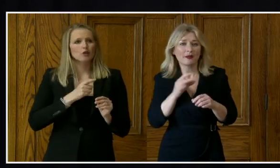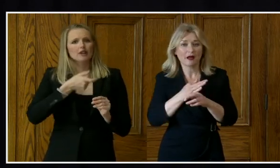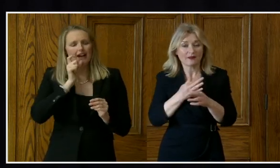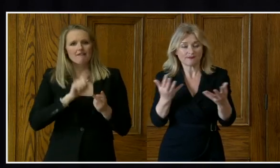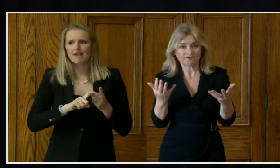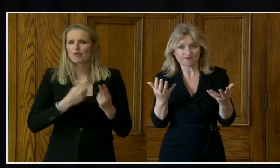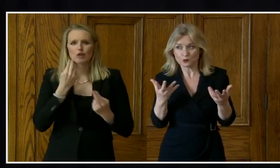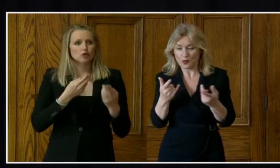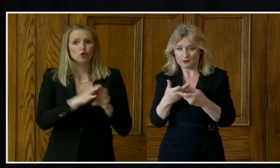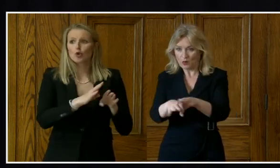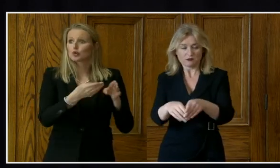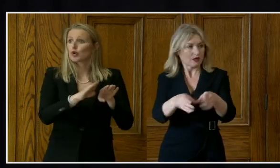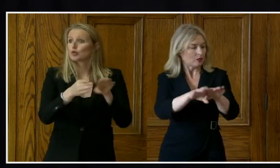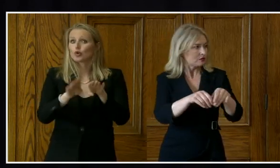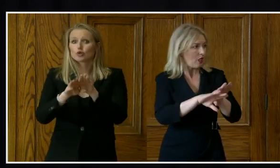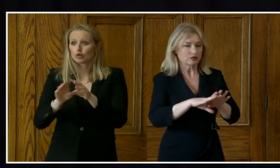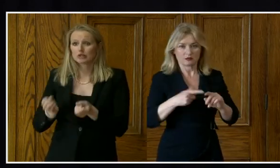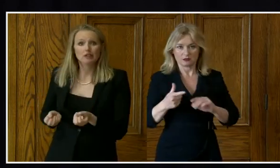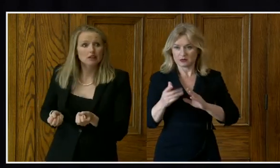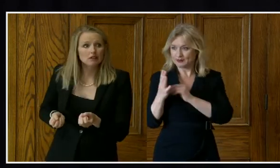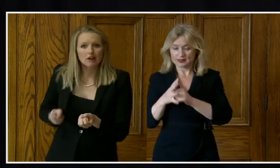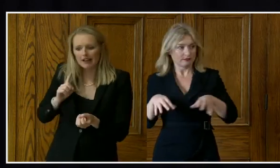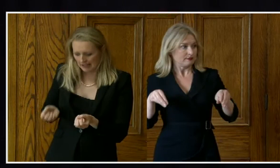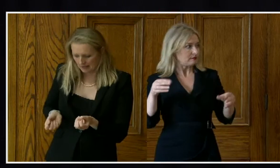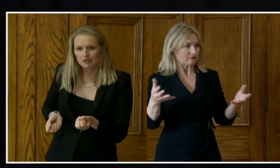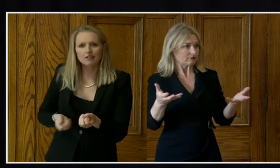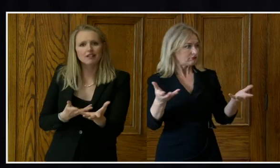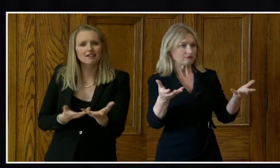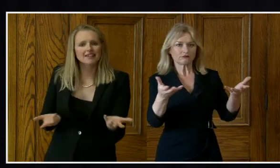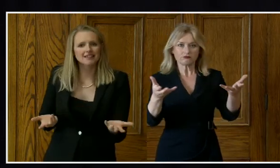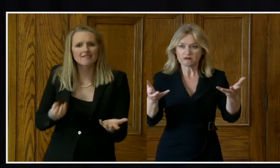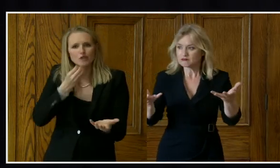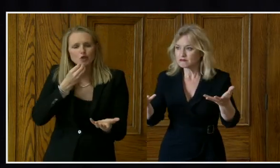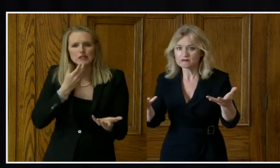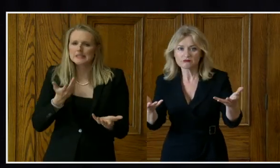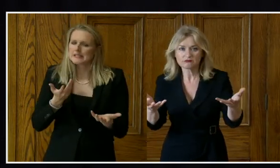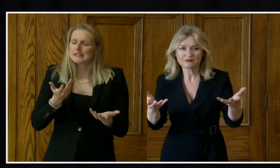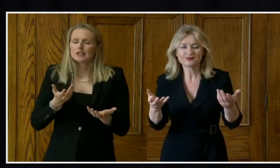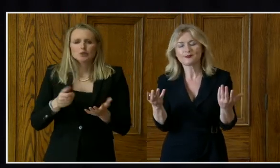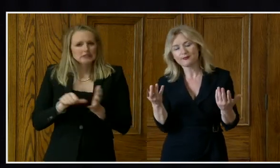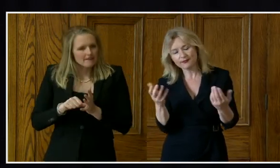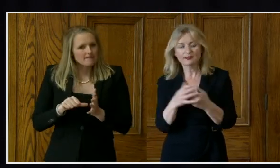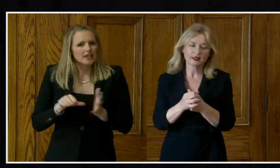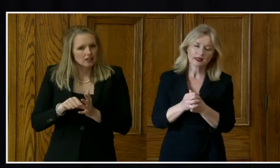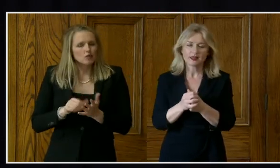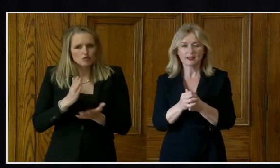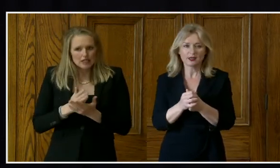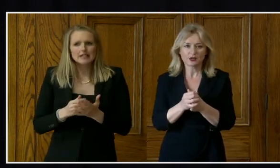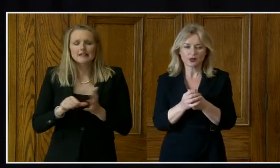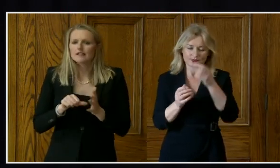they have came towards the end in terms of what their needs actually are. But just because you're at the back of the